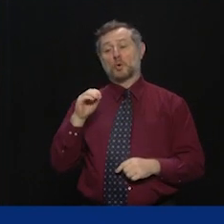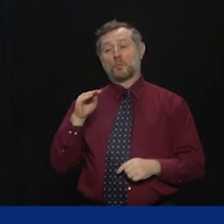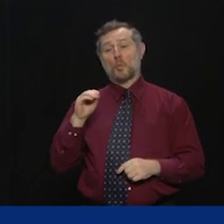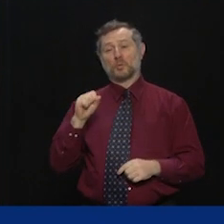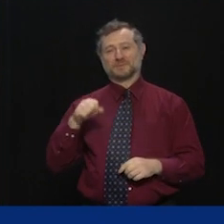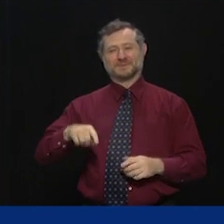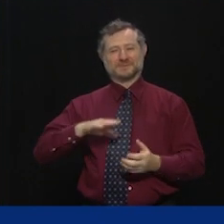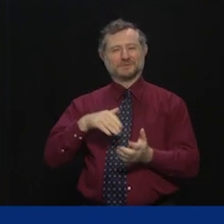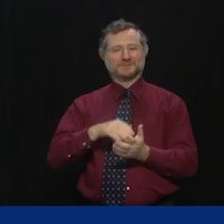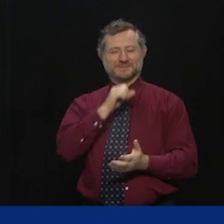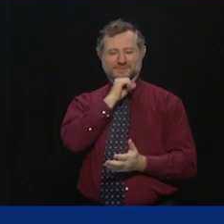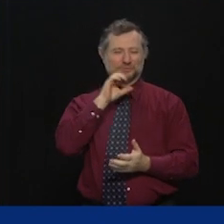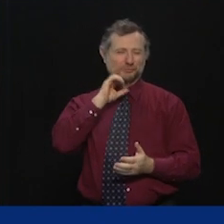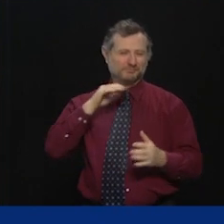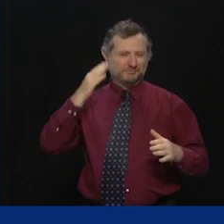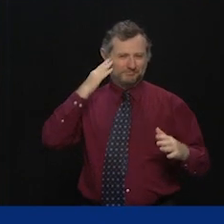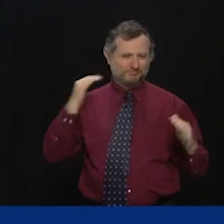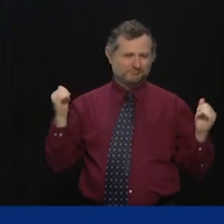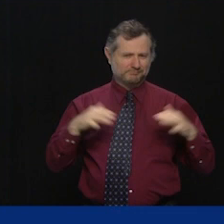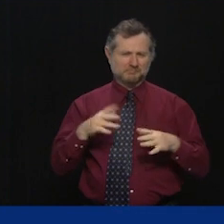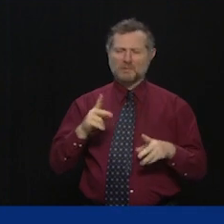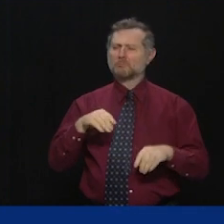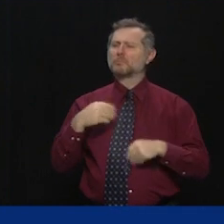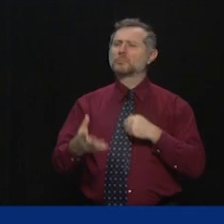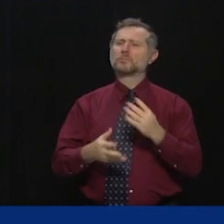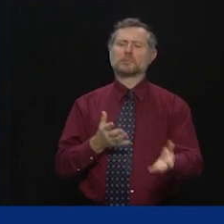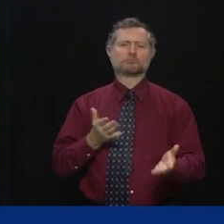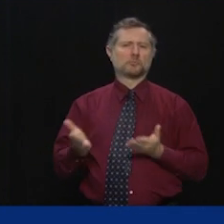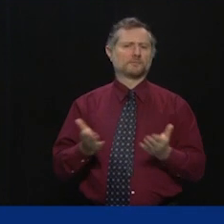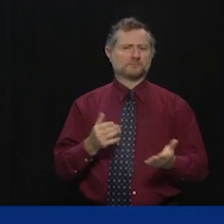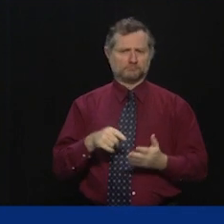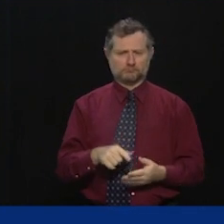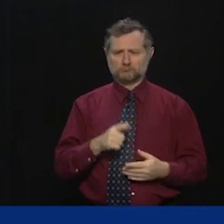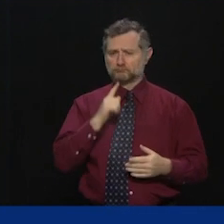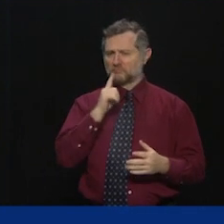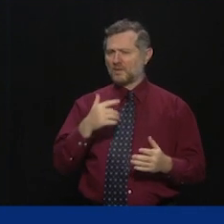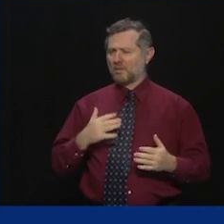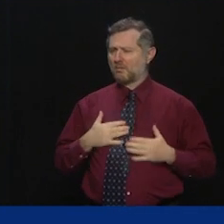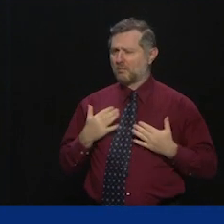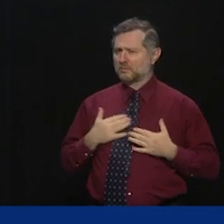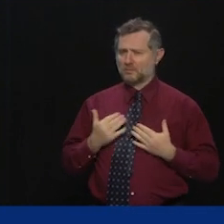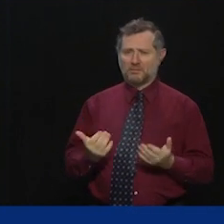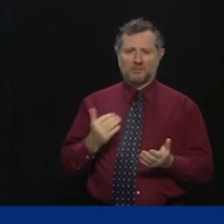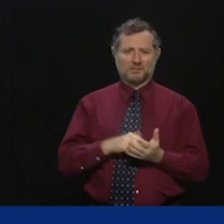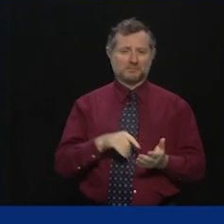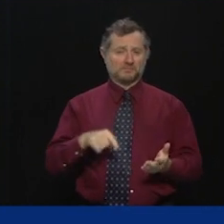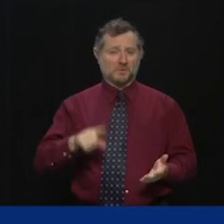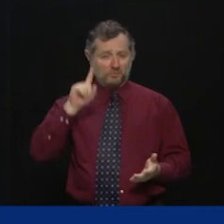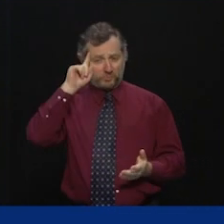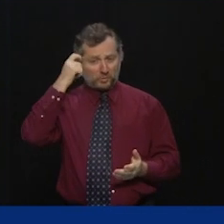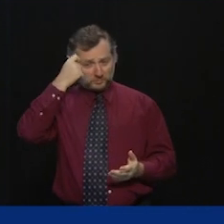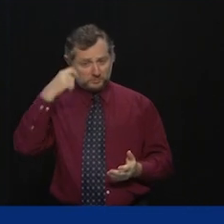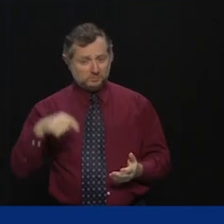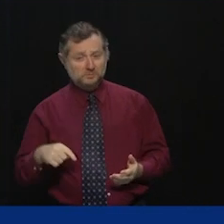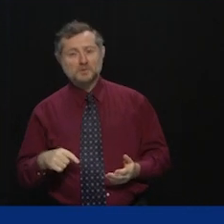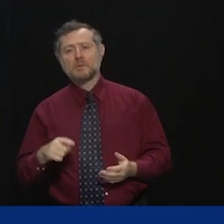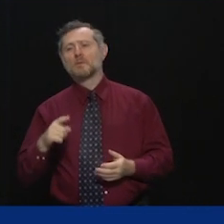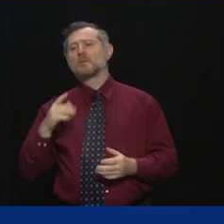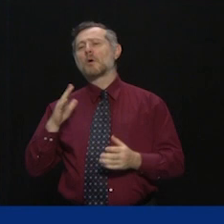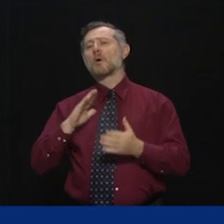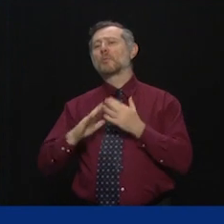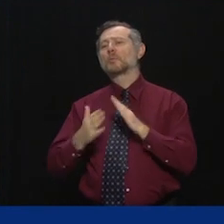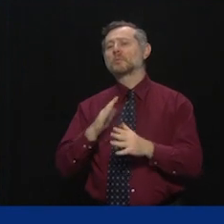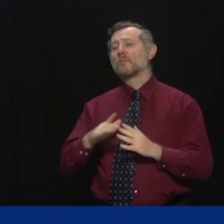that, and I'm so happy that once again, the Bronx, particularly communities of color, Black